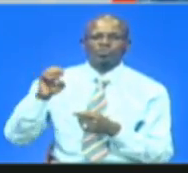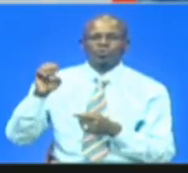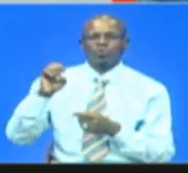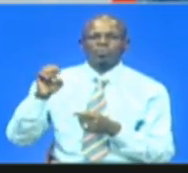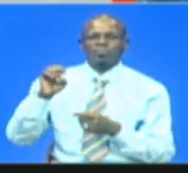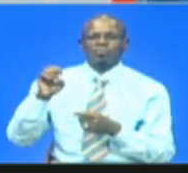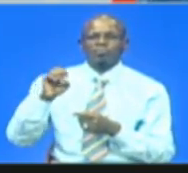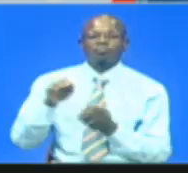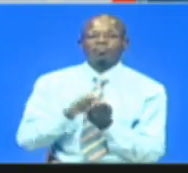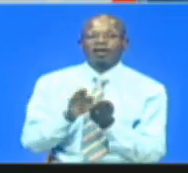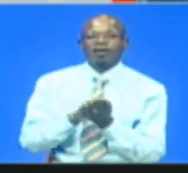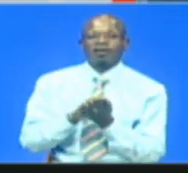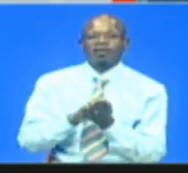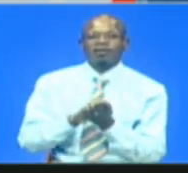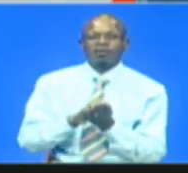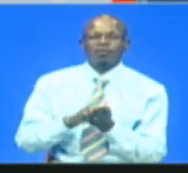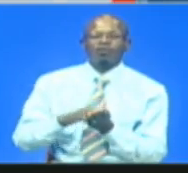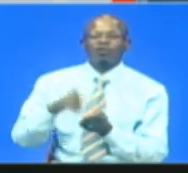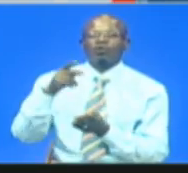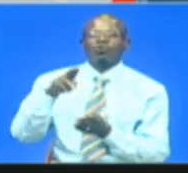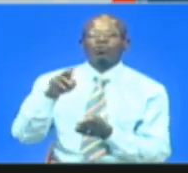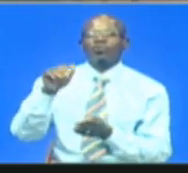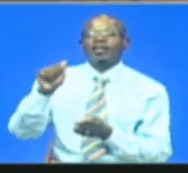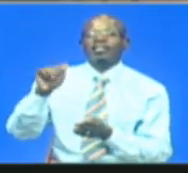Abu Dhabi, and Israel.